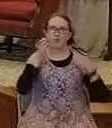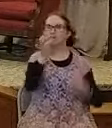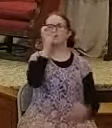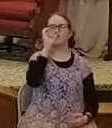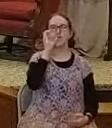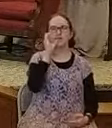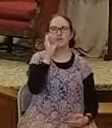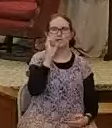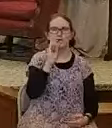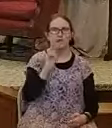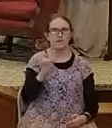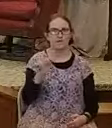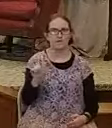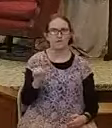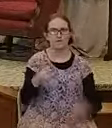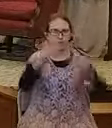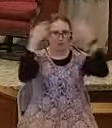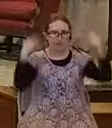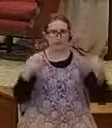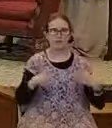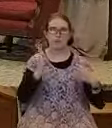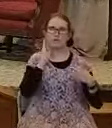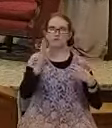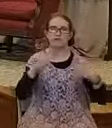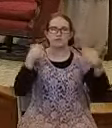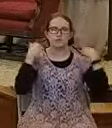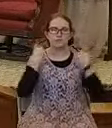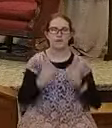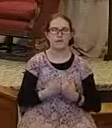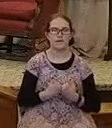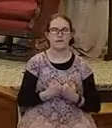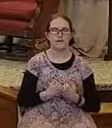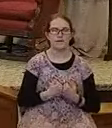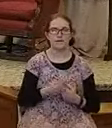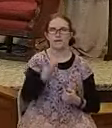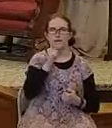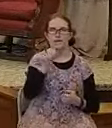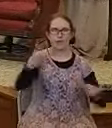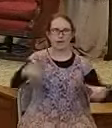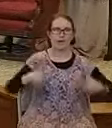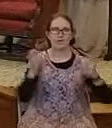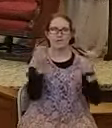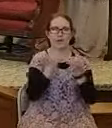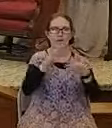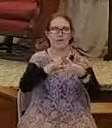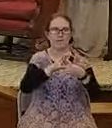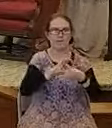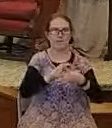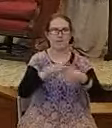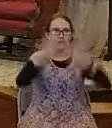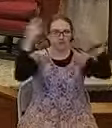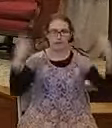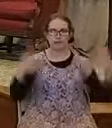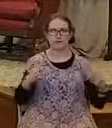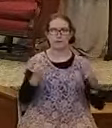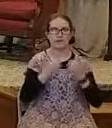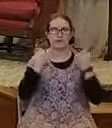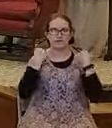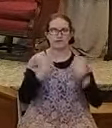drink, neither yet for your body what ye shall put on. Is not the life more than meat, and the body than